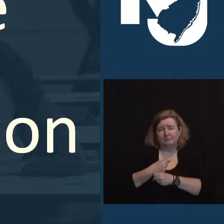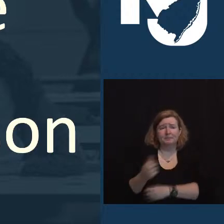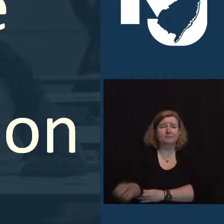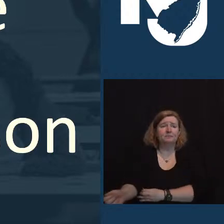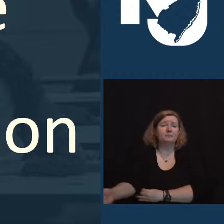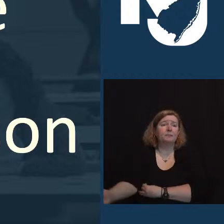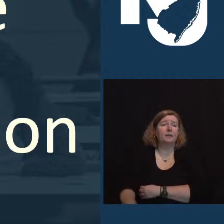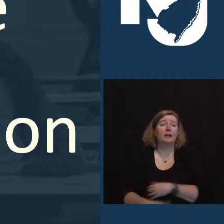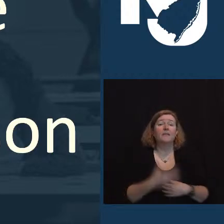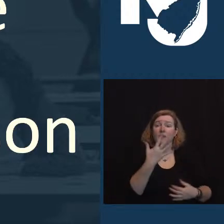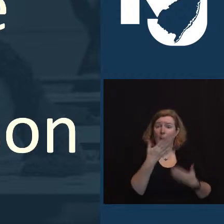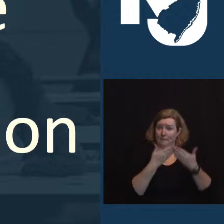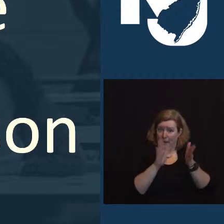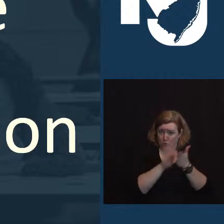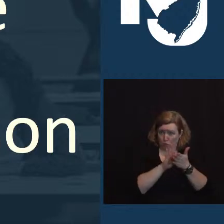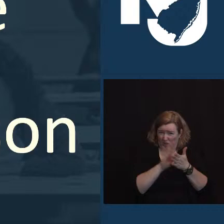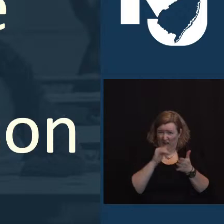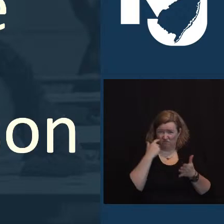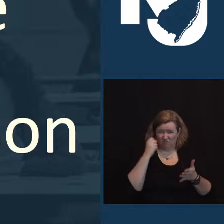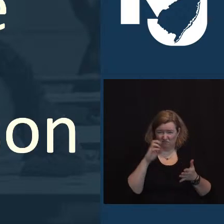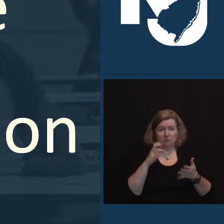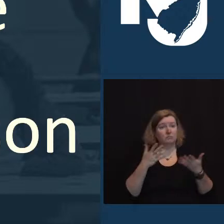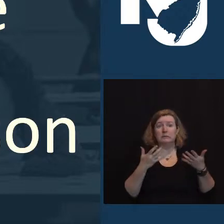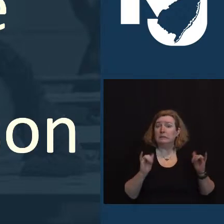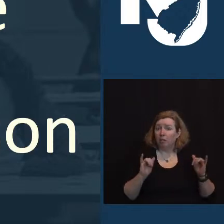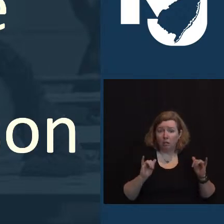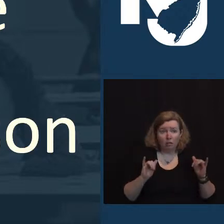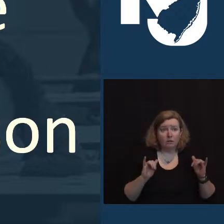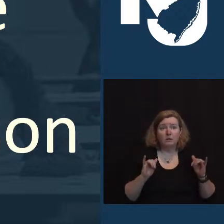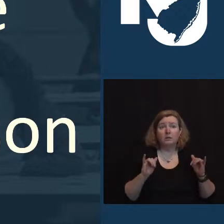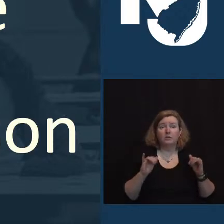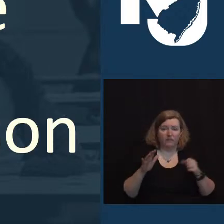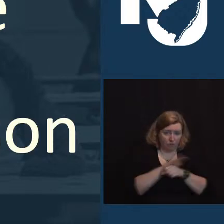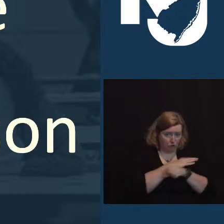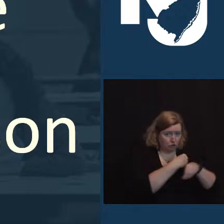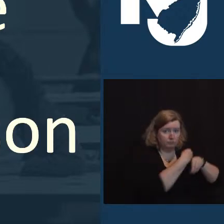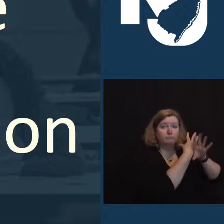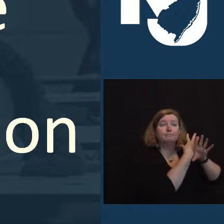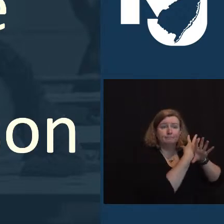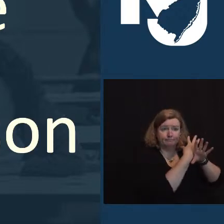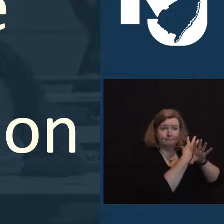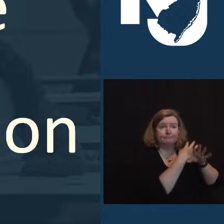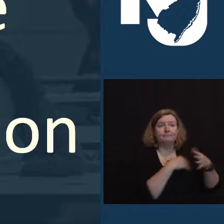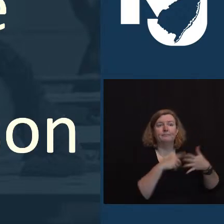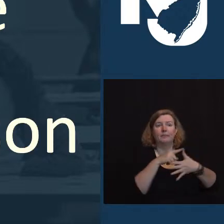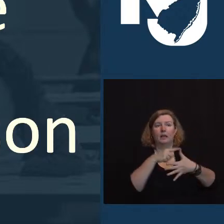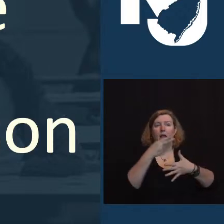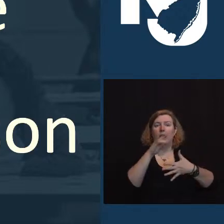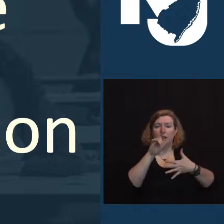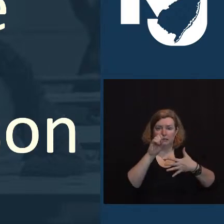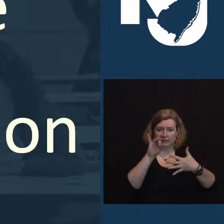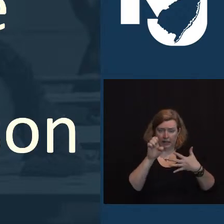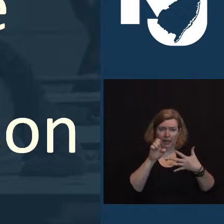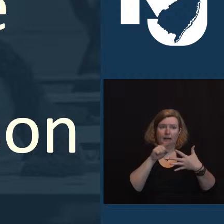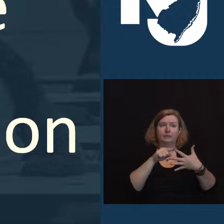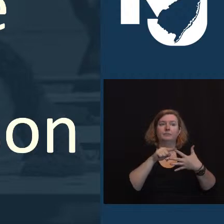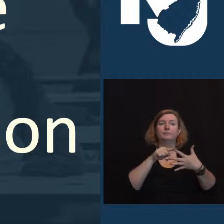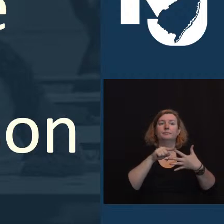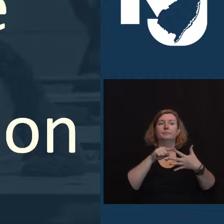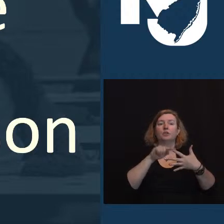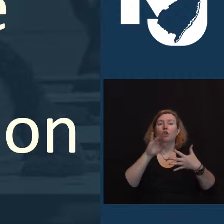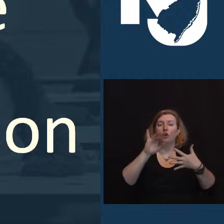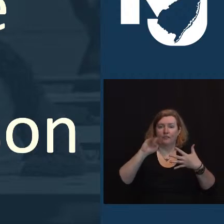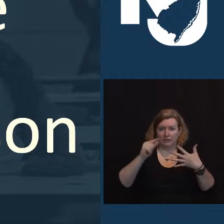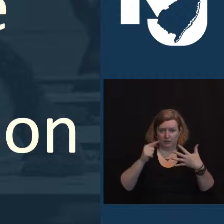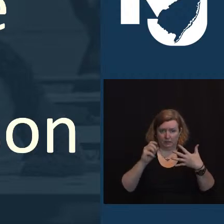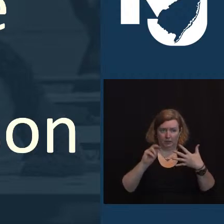districts still on all remote learning, and I want to make sure we say who they are: Hillside, Irvington, Passaic, Patterson, and